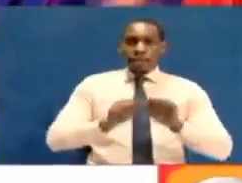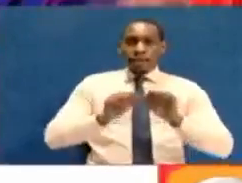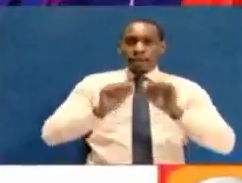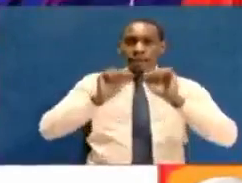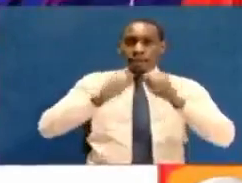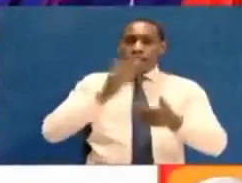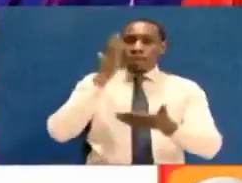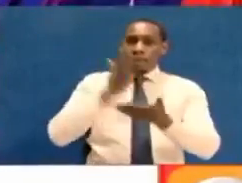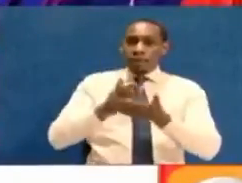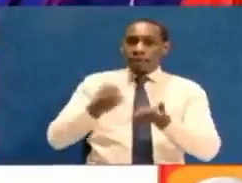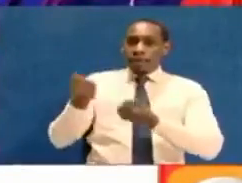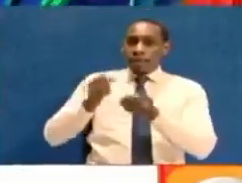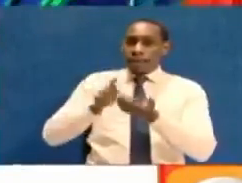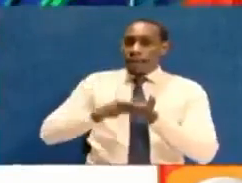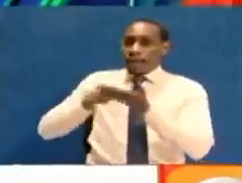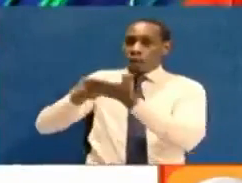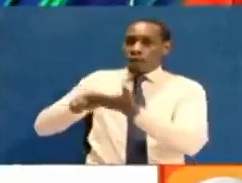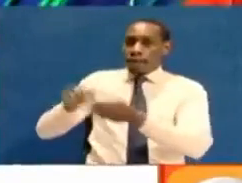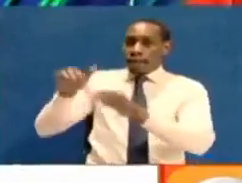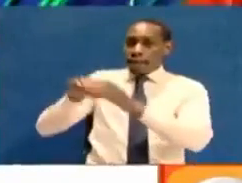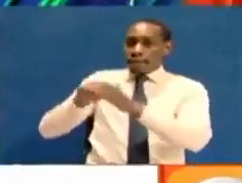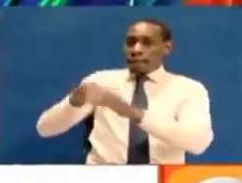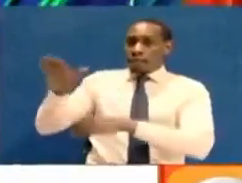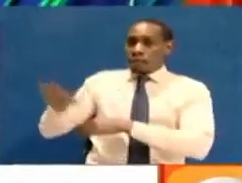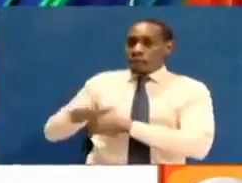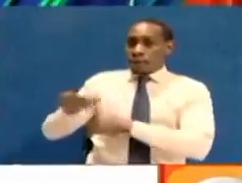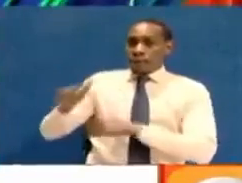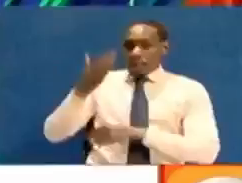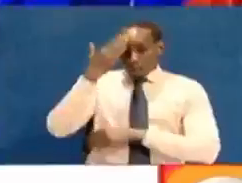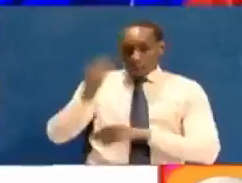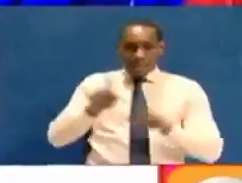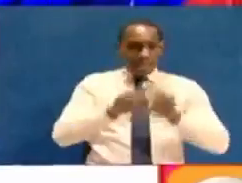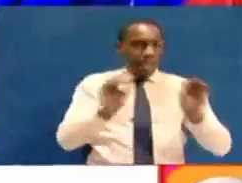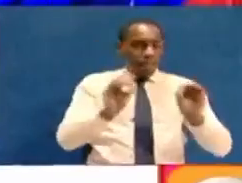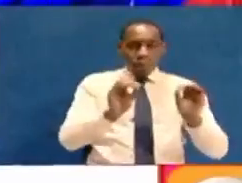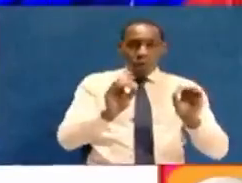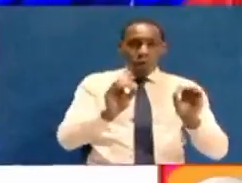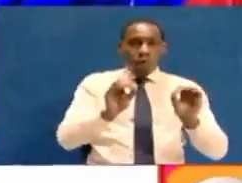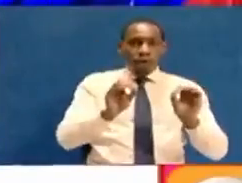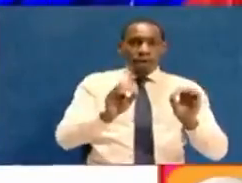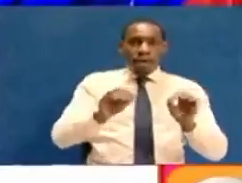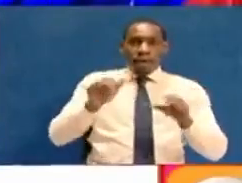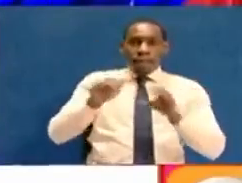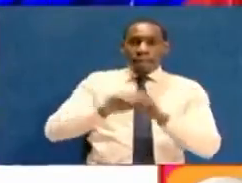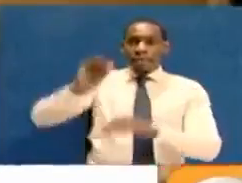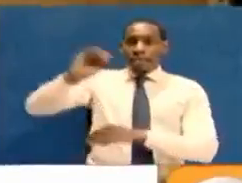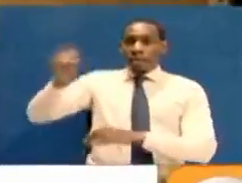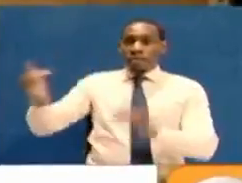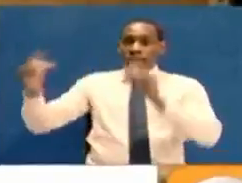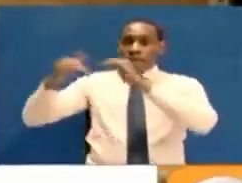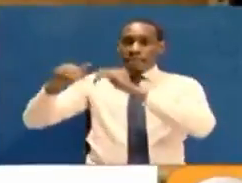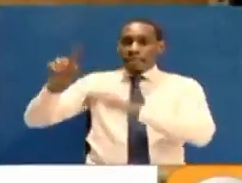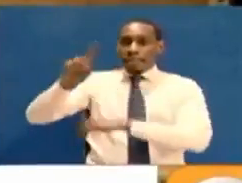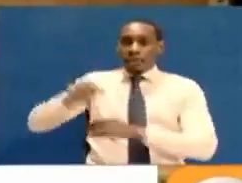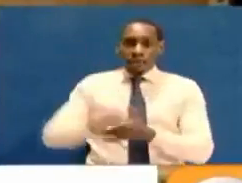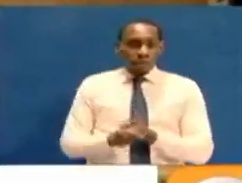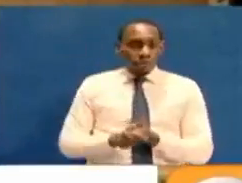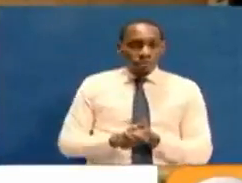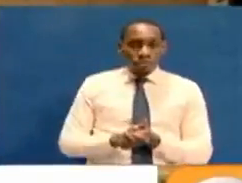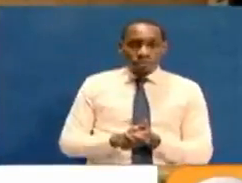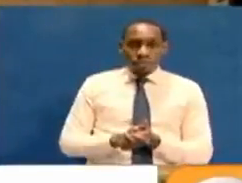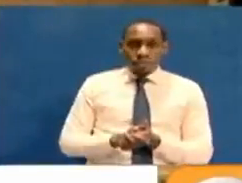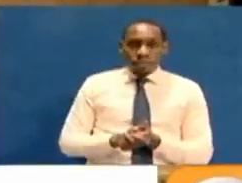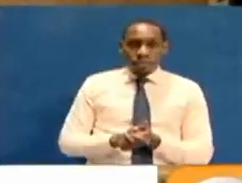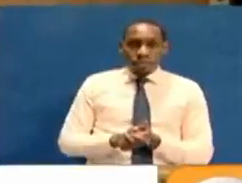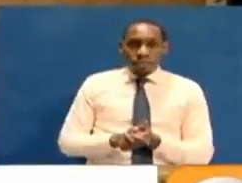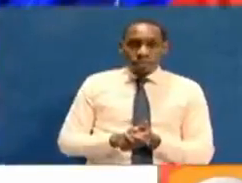a car grant to members of parliament, why not to the members of county assembly? So don't make